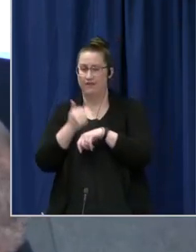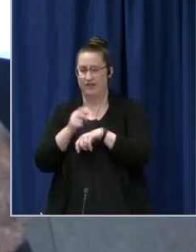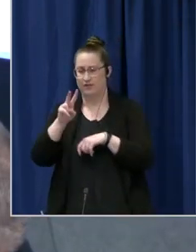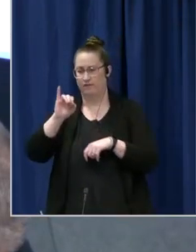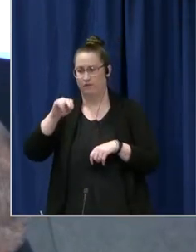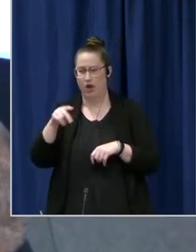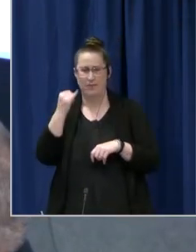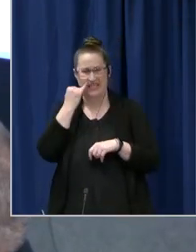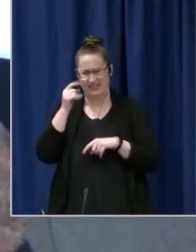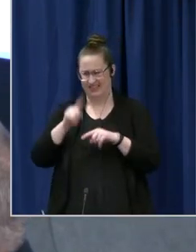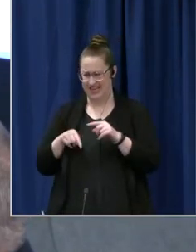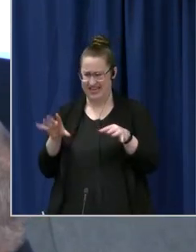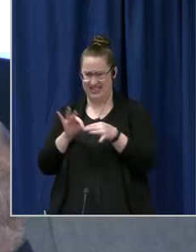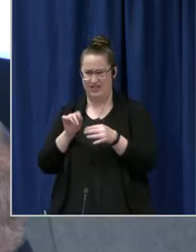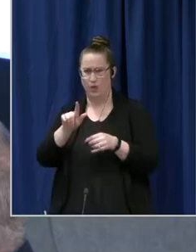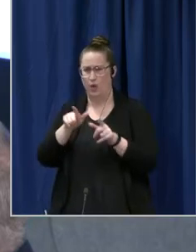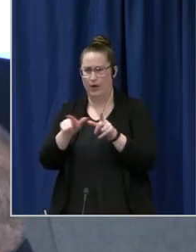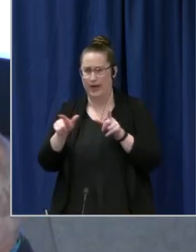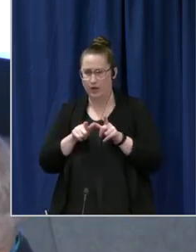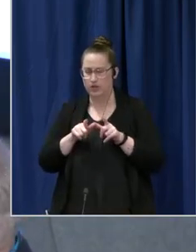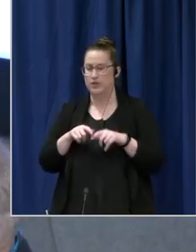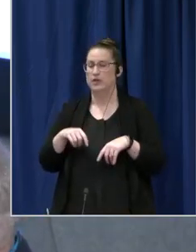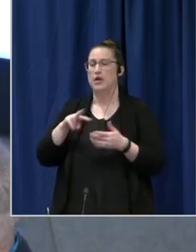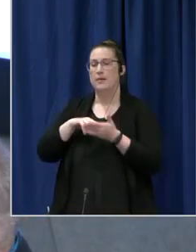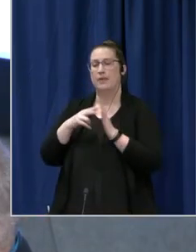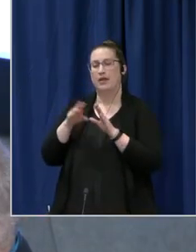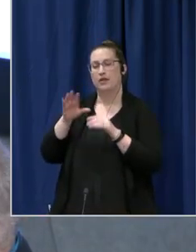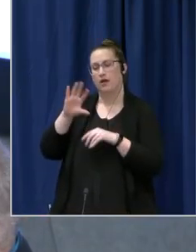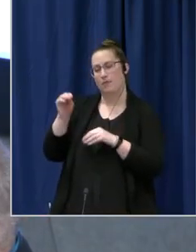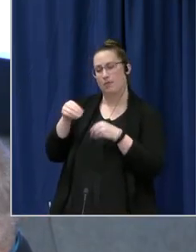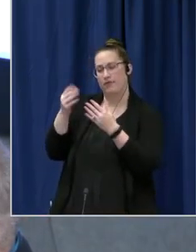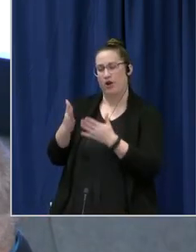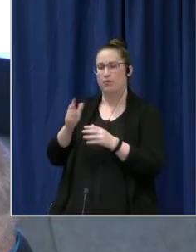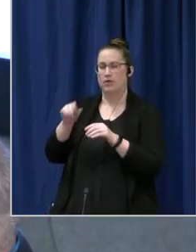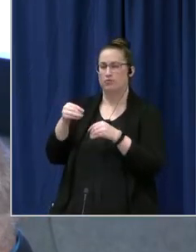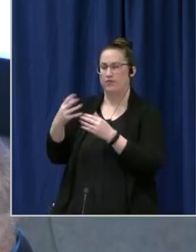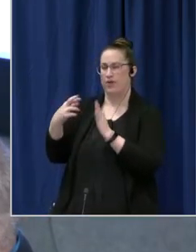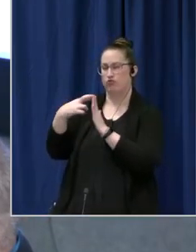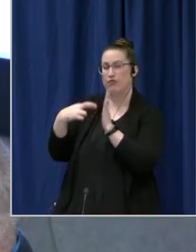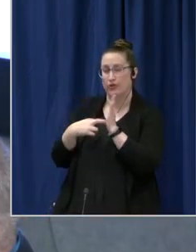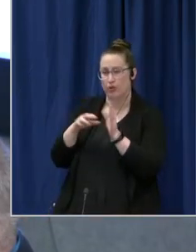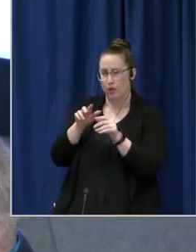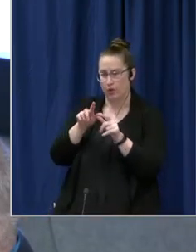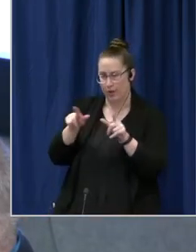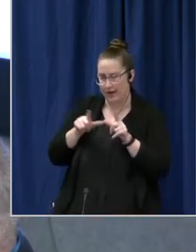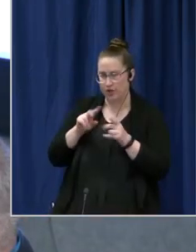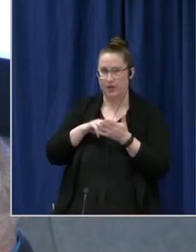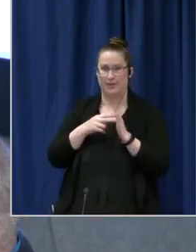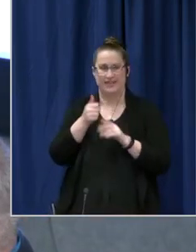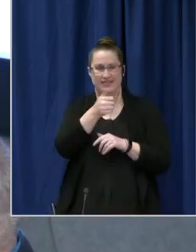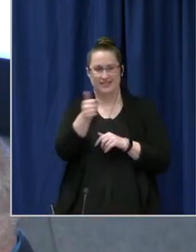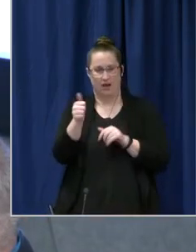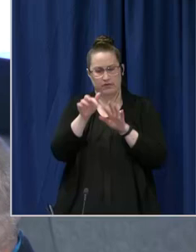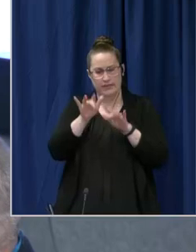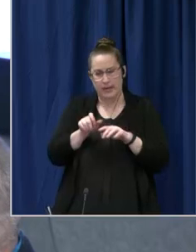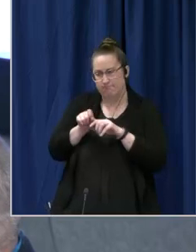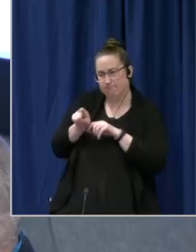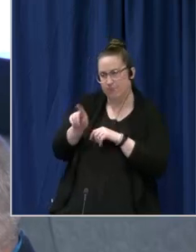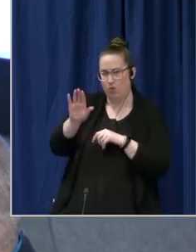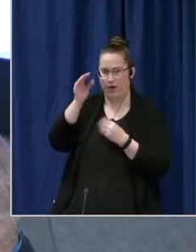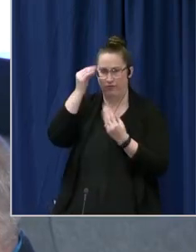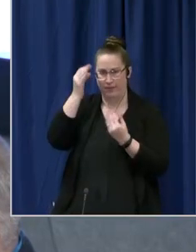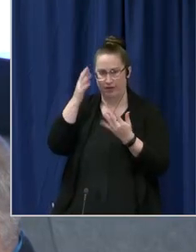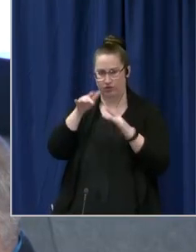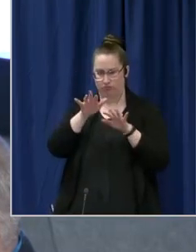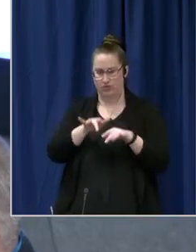location isn't technically feasible, the provider must provide registered location, that is user-provided location information,